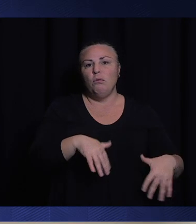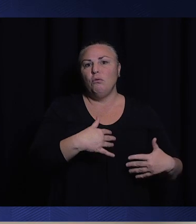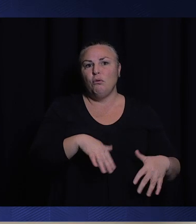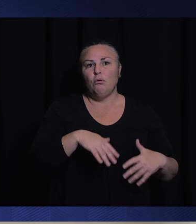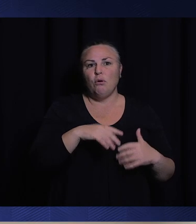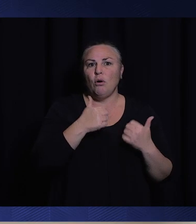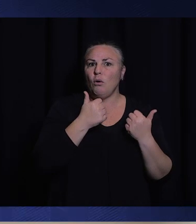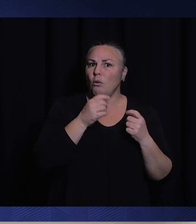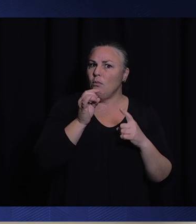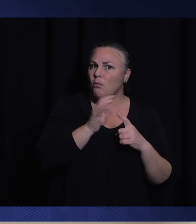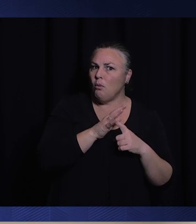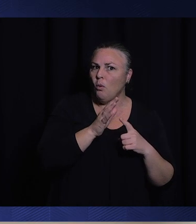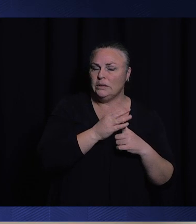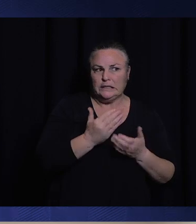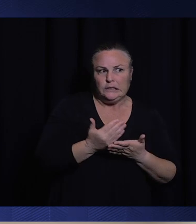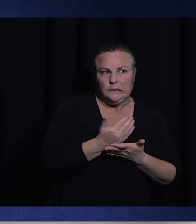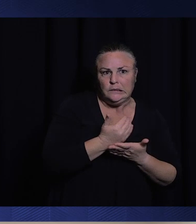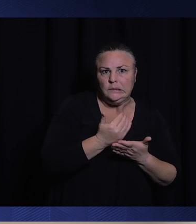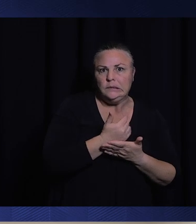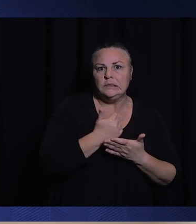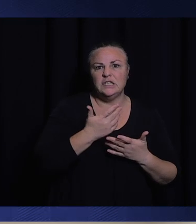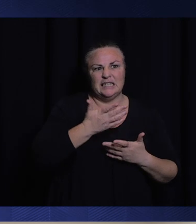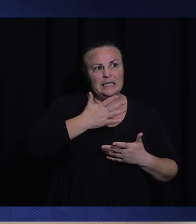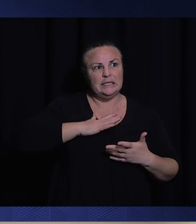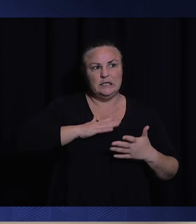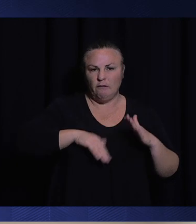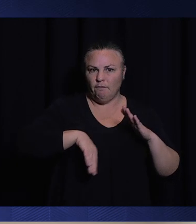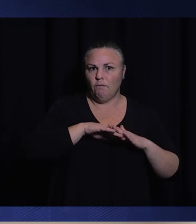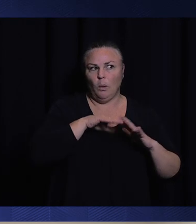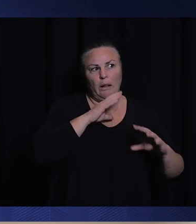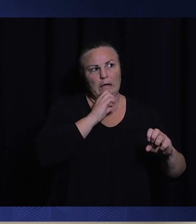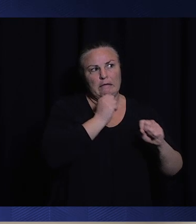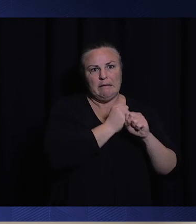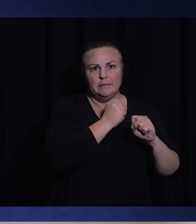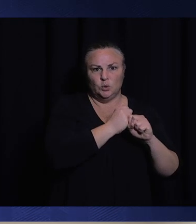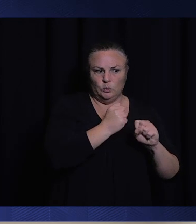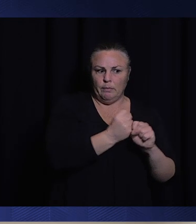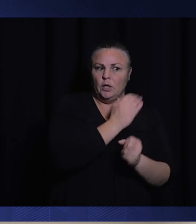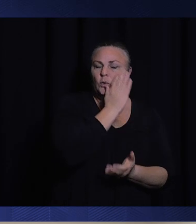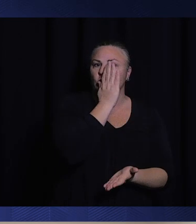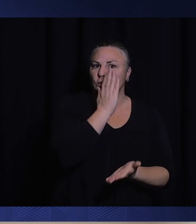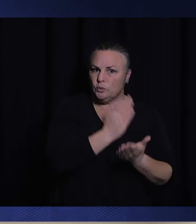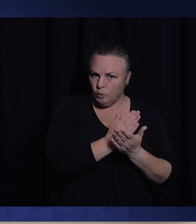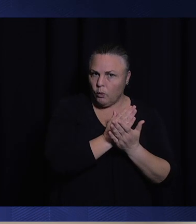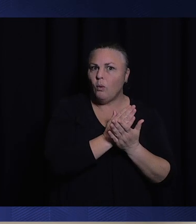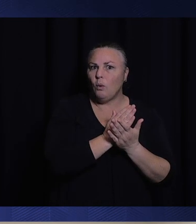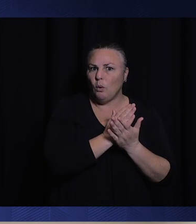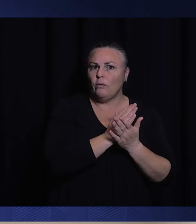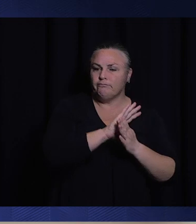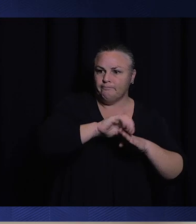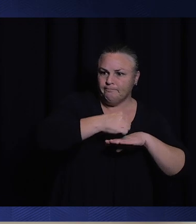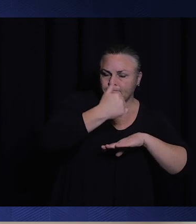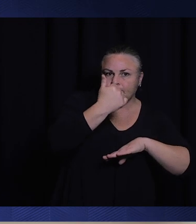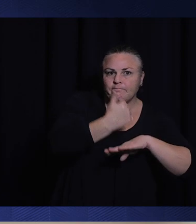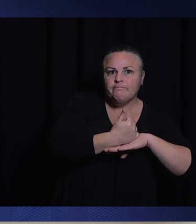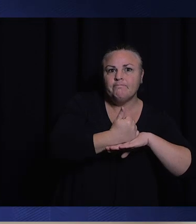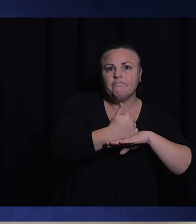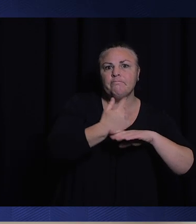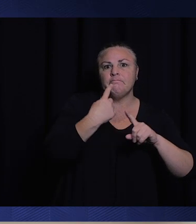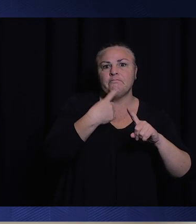improve water and environmental quality, to diversify water sources through rainwater